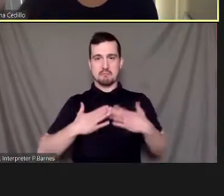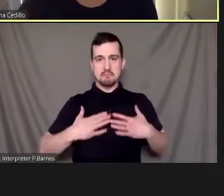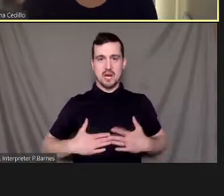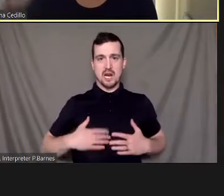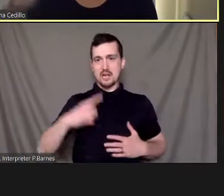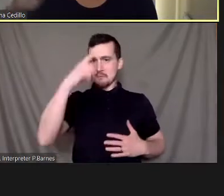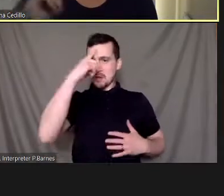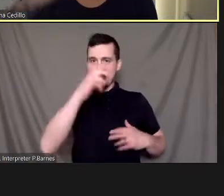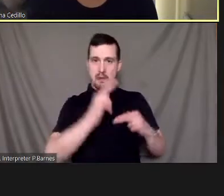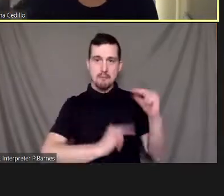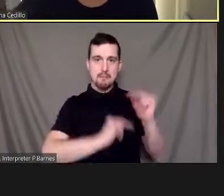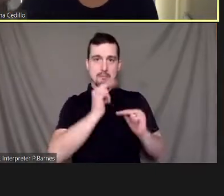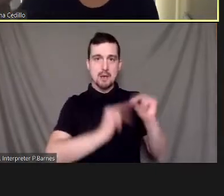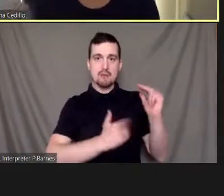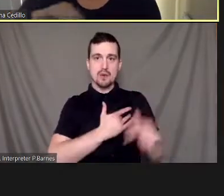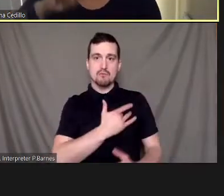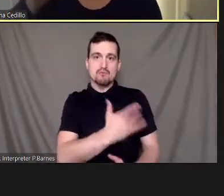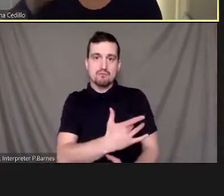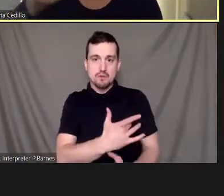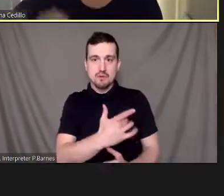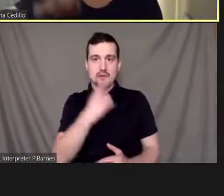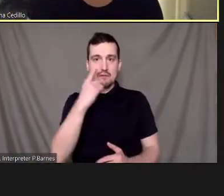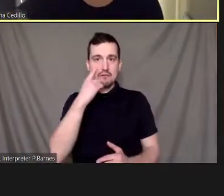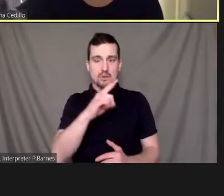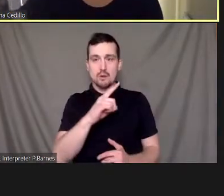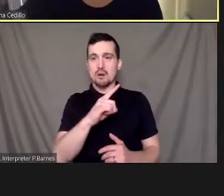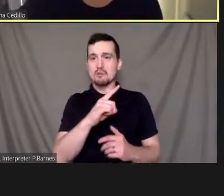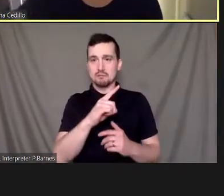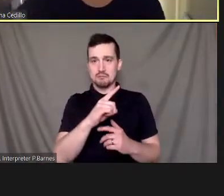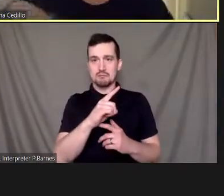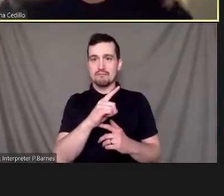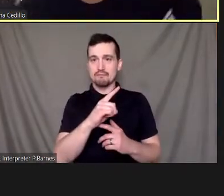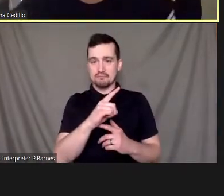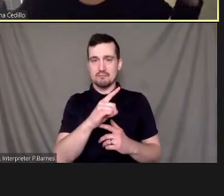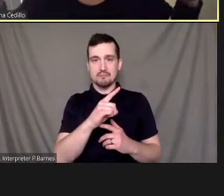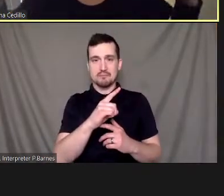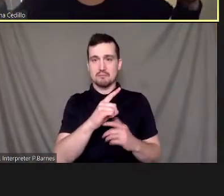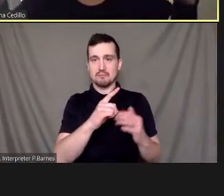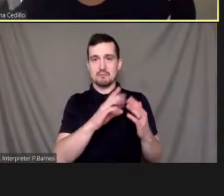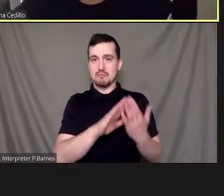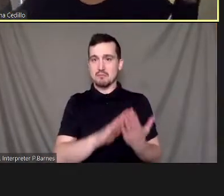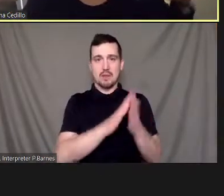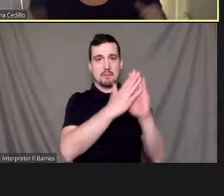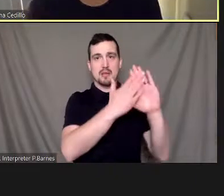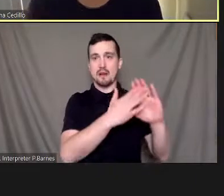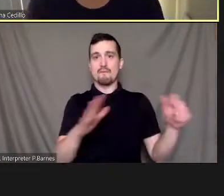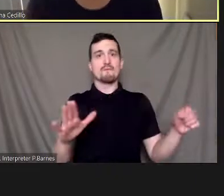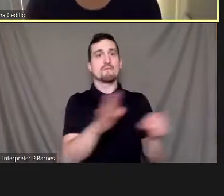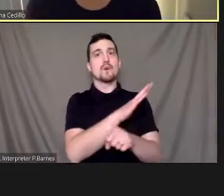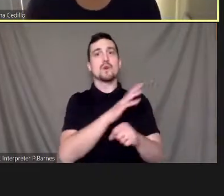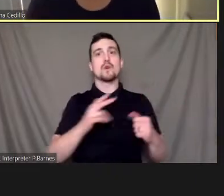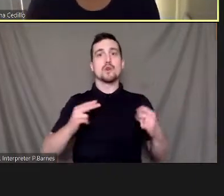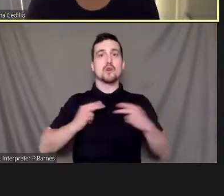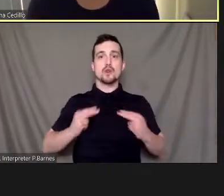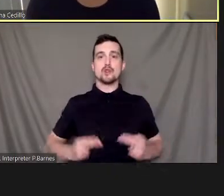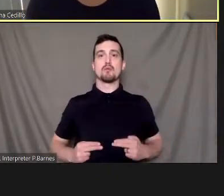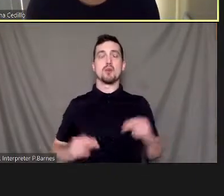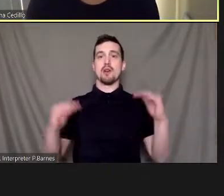to, you know, for full entelechy, to be a super full human, so to speak.